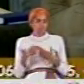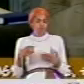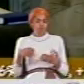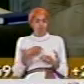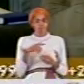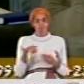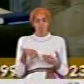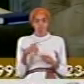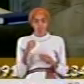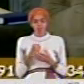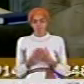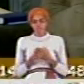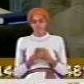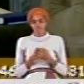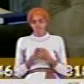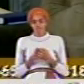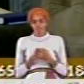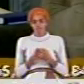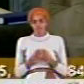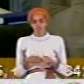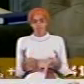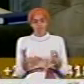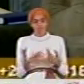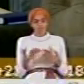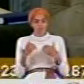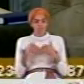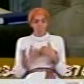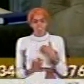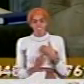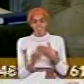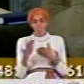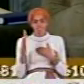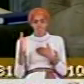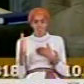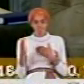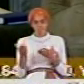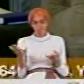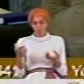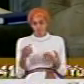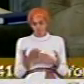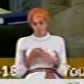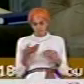have another testimony from here.